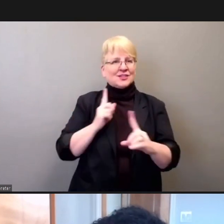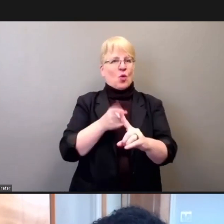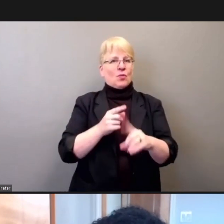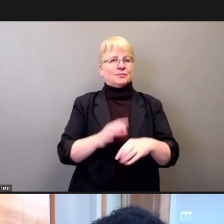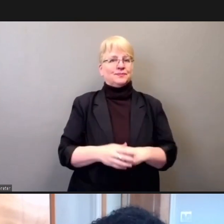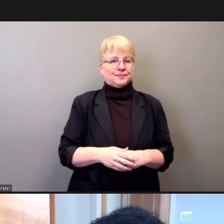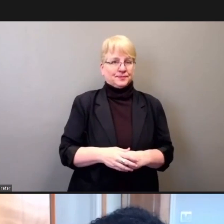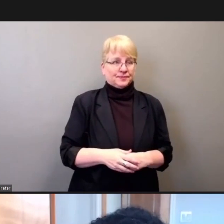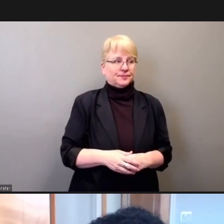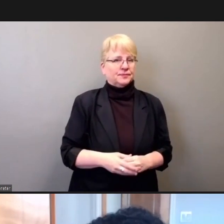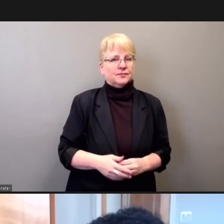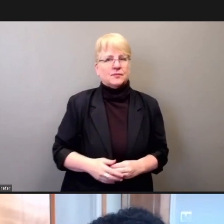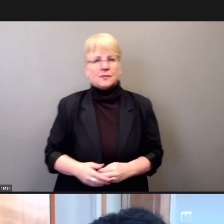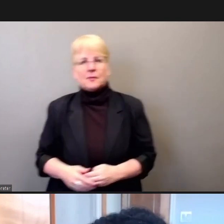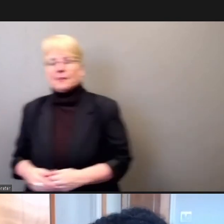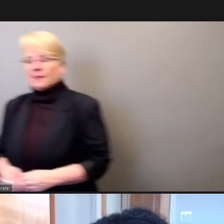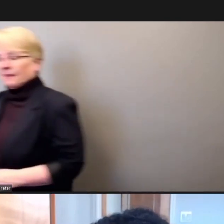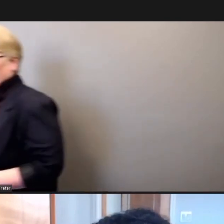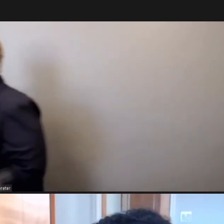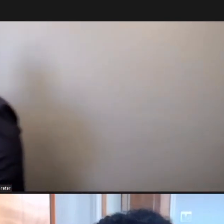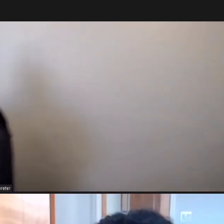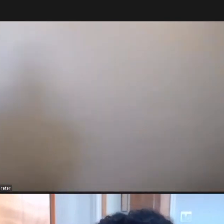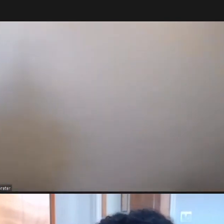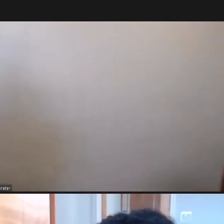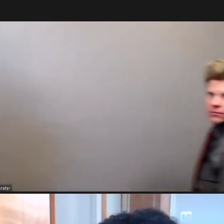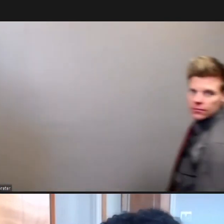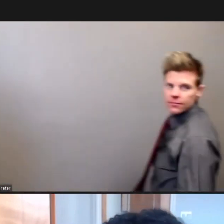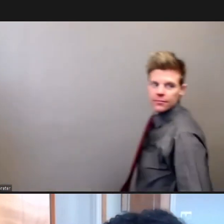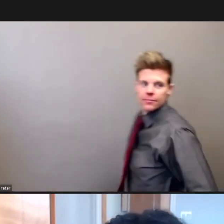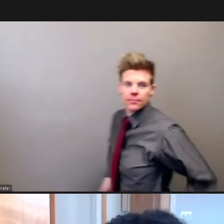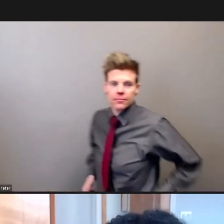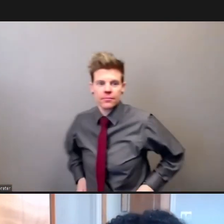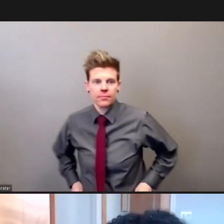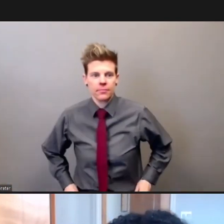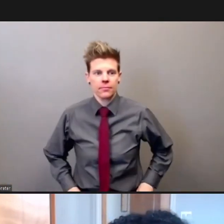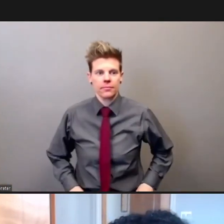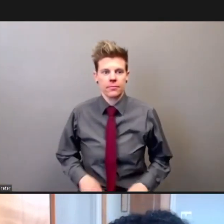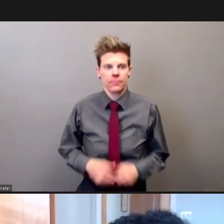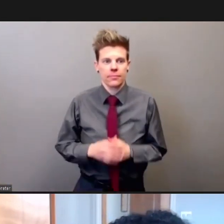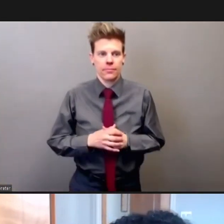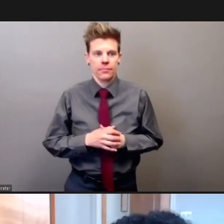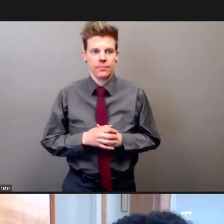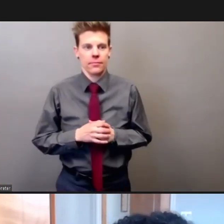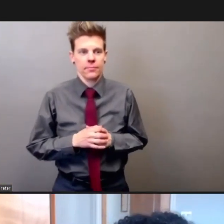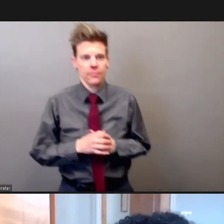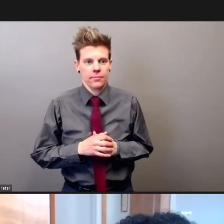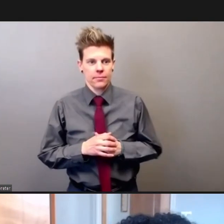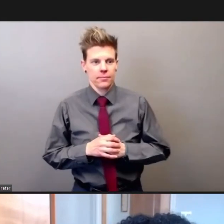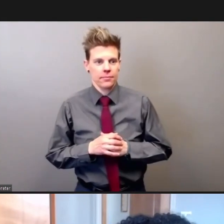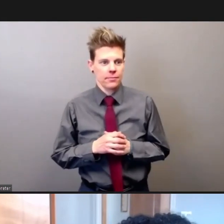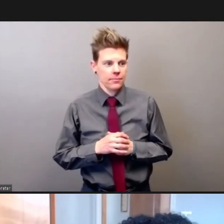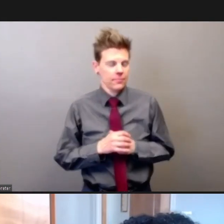Thank you, Governor. Next, we'll go to Matt Reichbach. Matt?